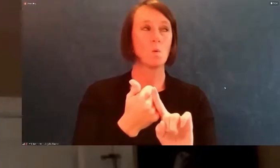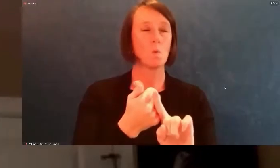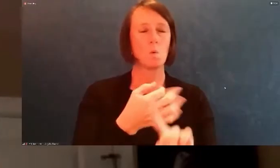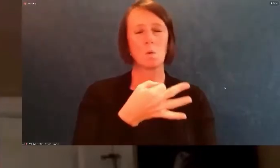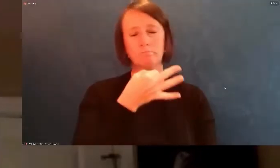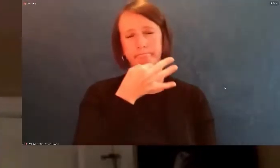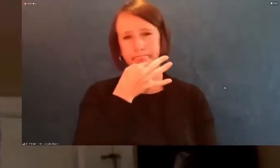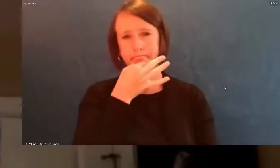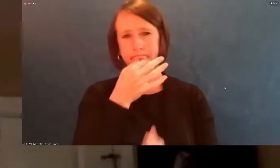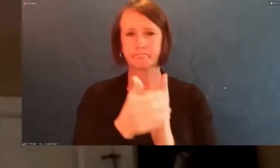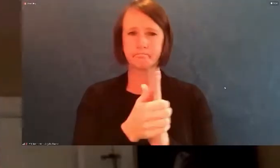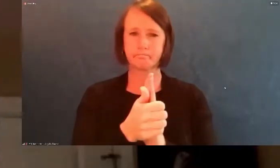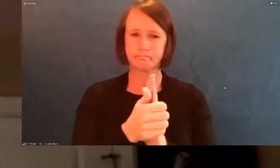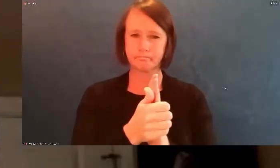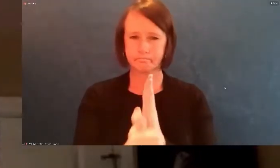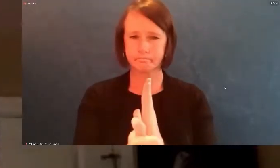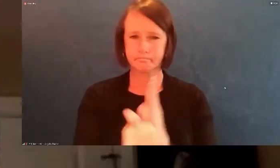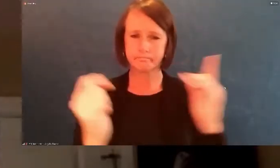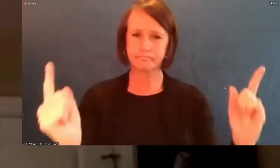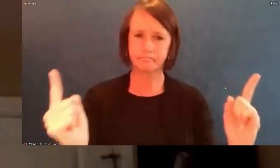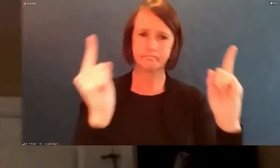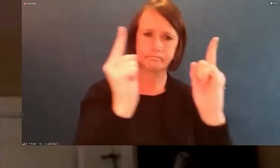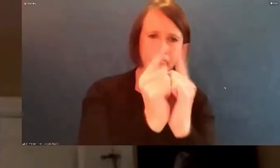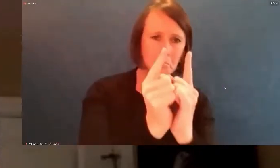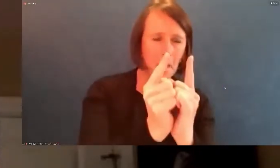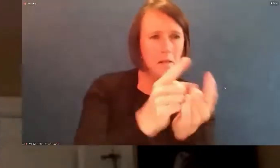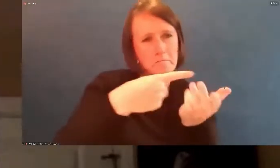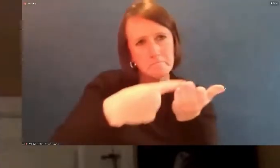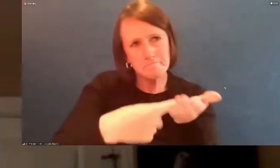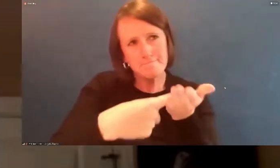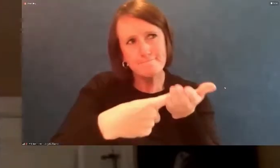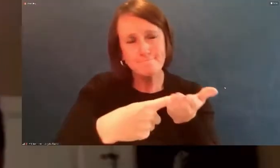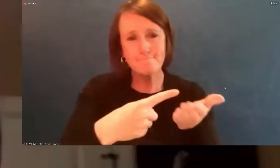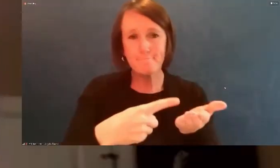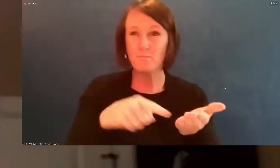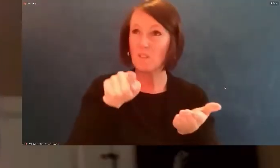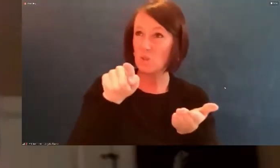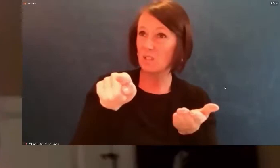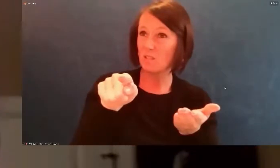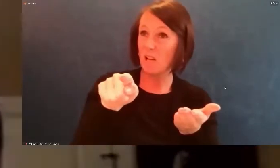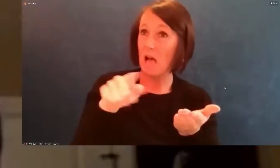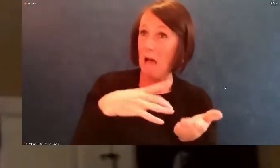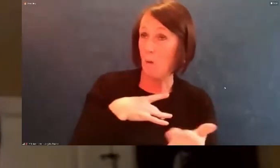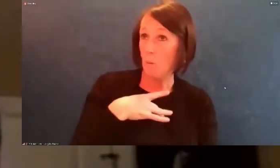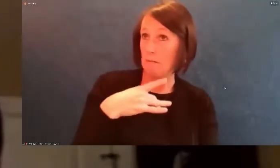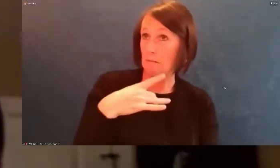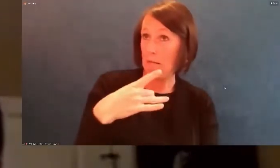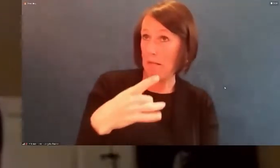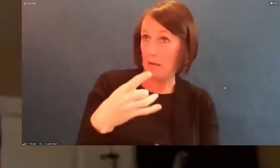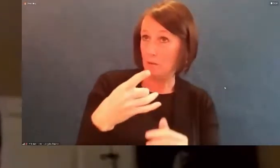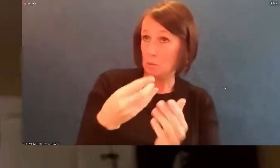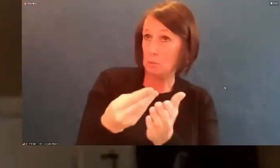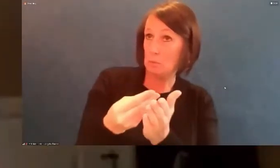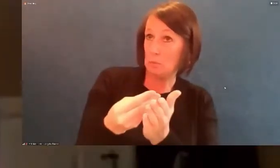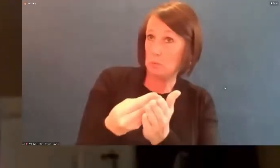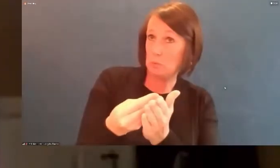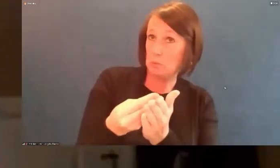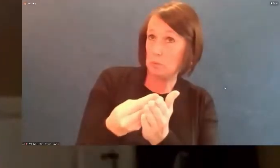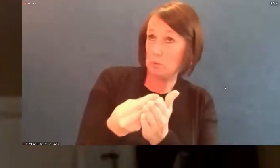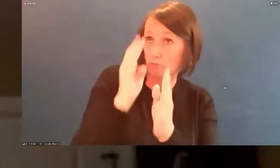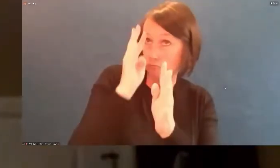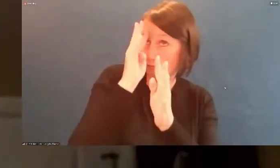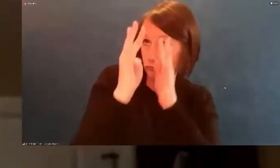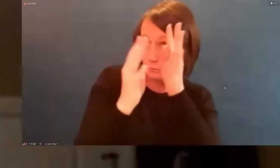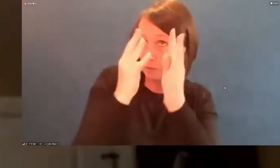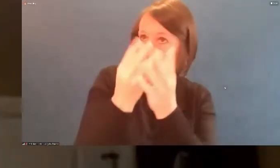Katrina got to meet Bradley, and she said, Mr. Hunt, I would like to commission something on